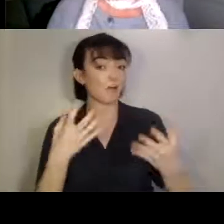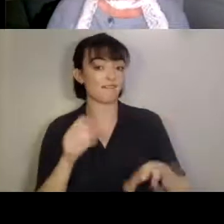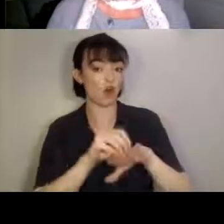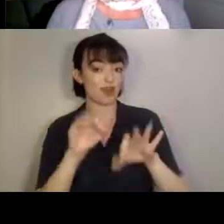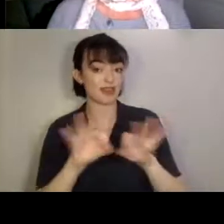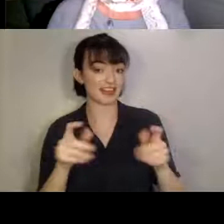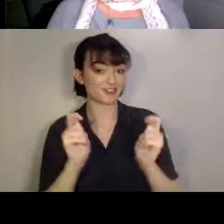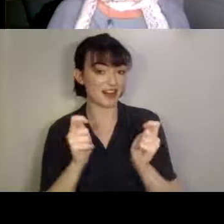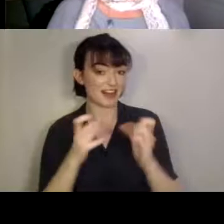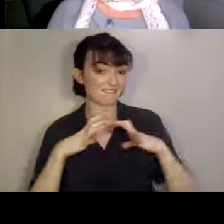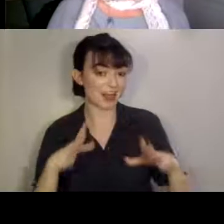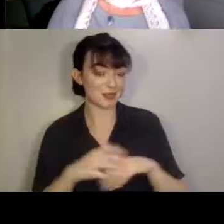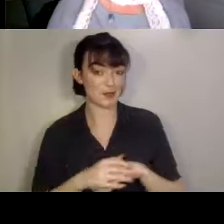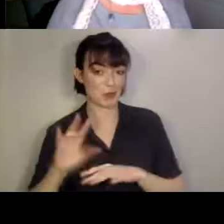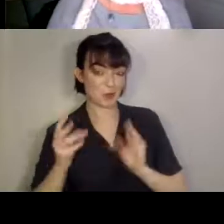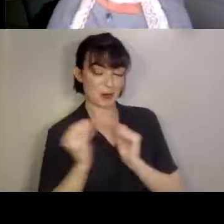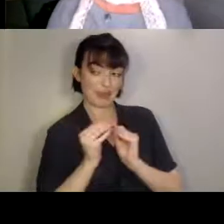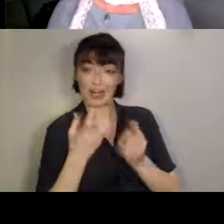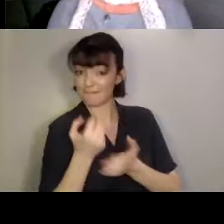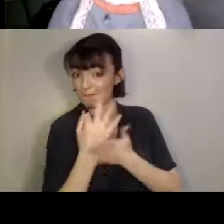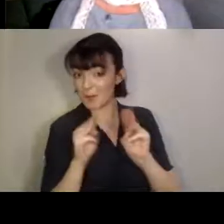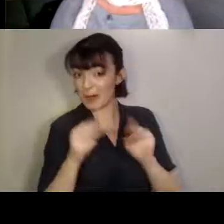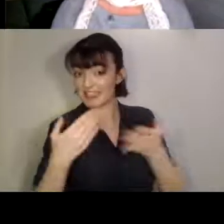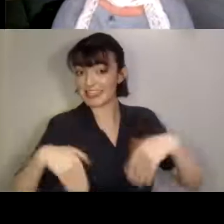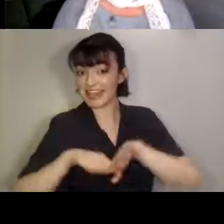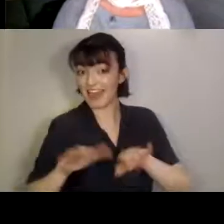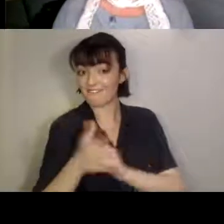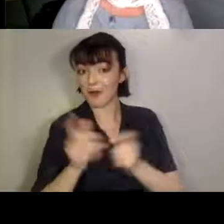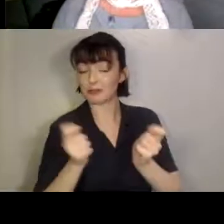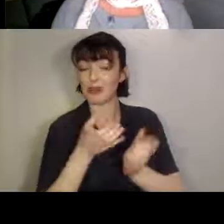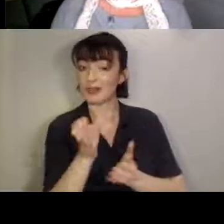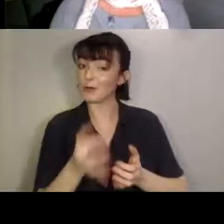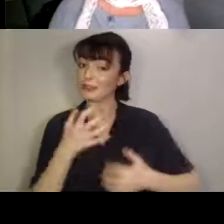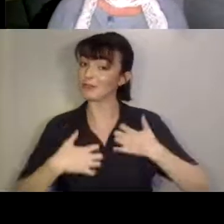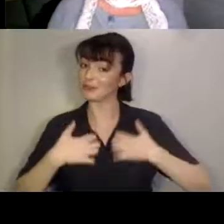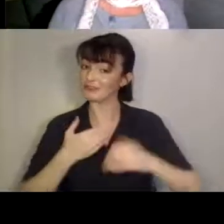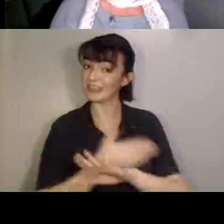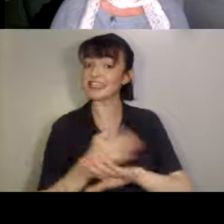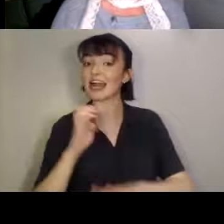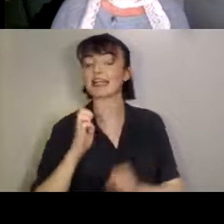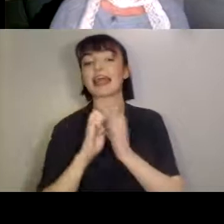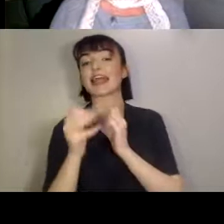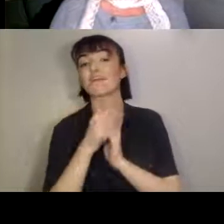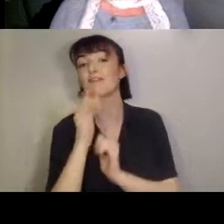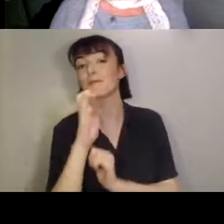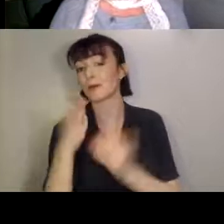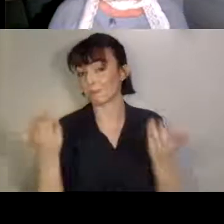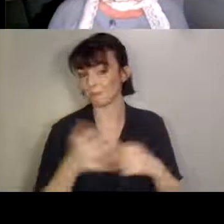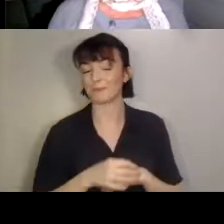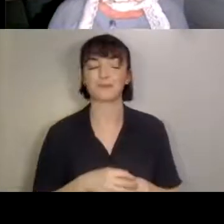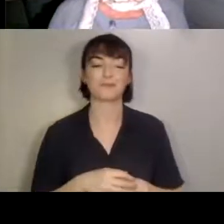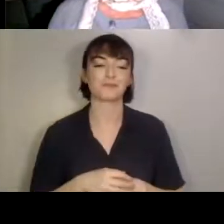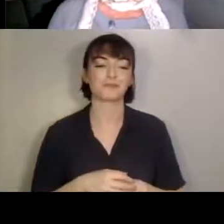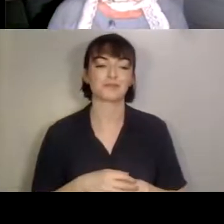plug, we do have a few places left for the test that's going, the training course that's starting at the end of February, if anybody's interested, see the link